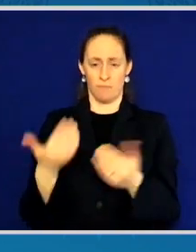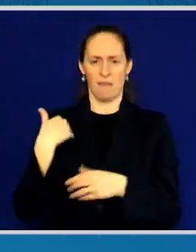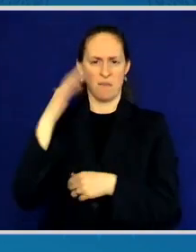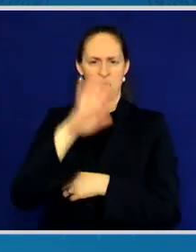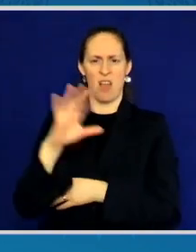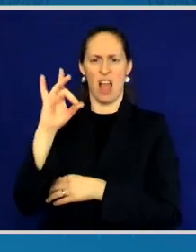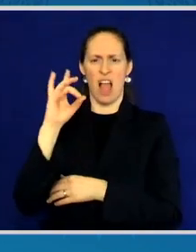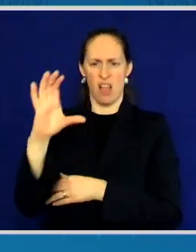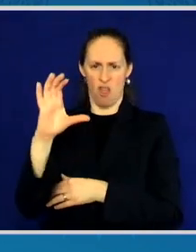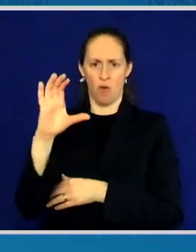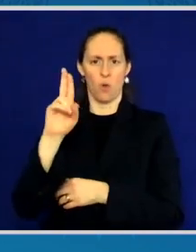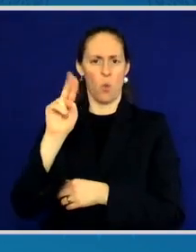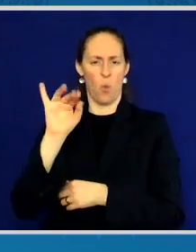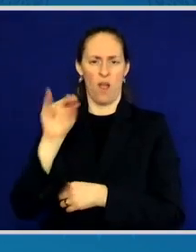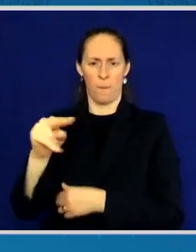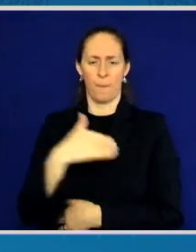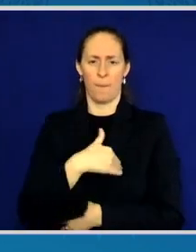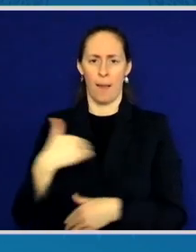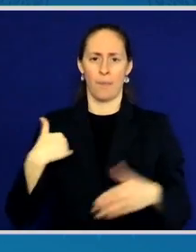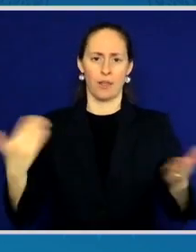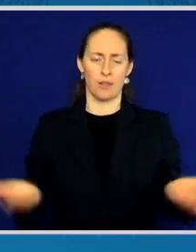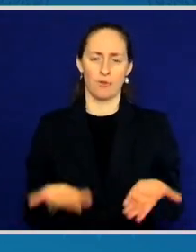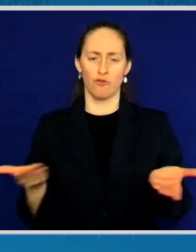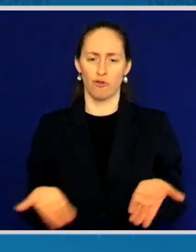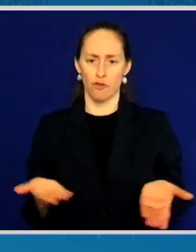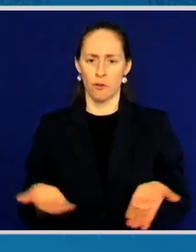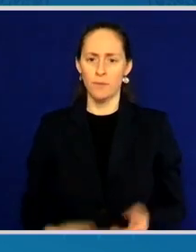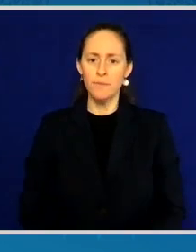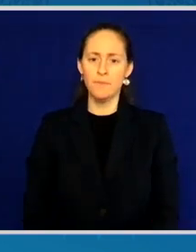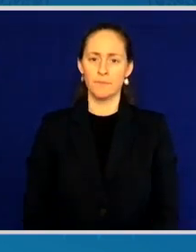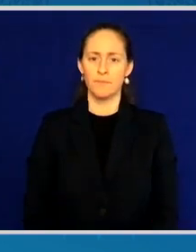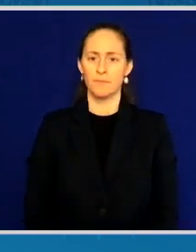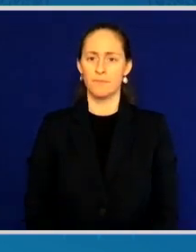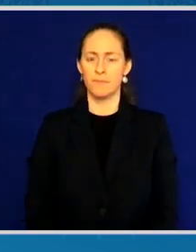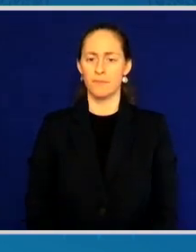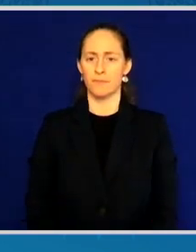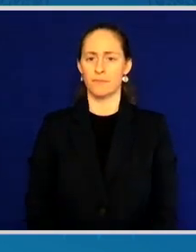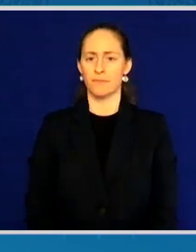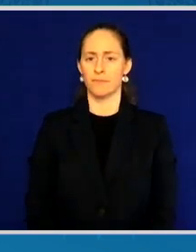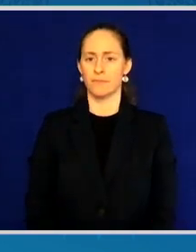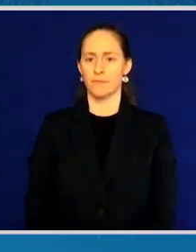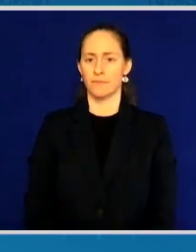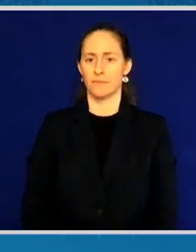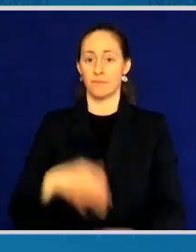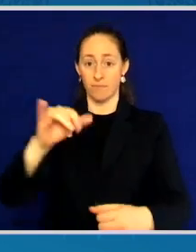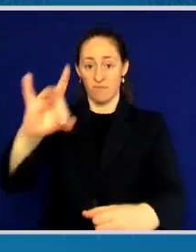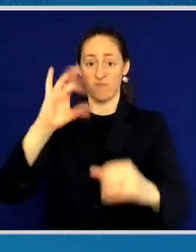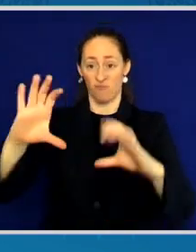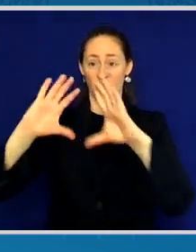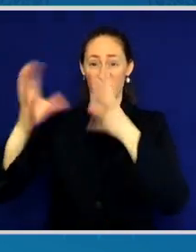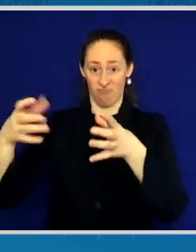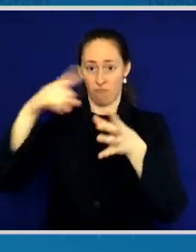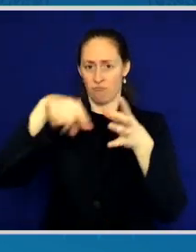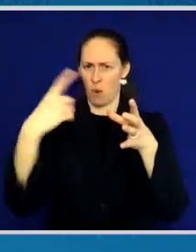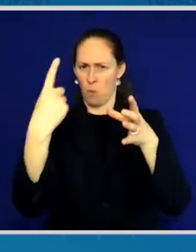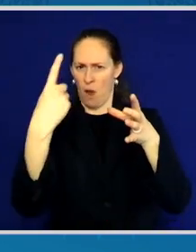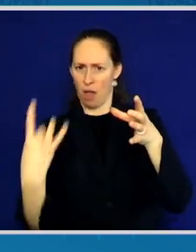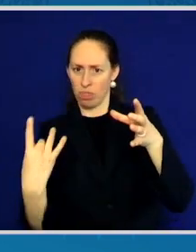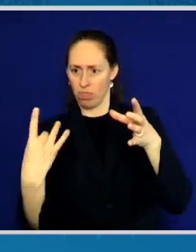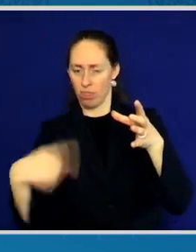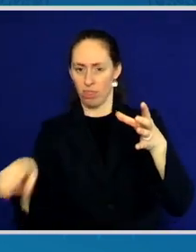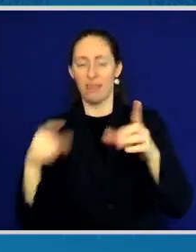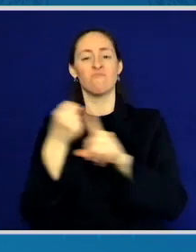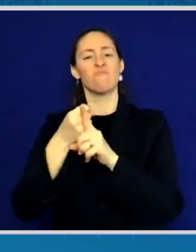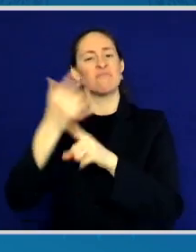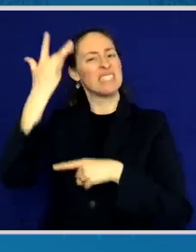membership was positive in the last year. That's 1/8. That's a lot. Yeah. And we had some